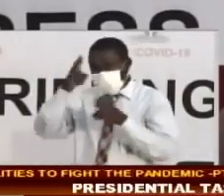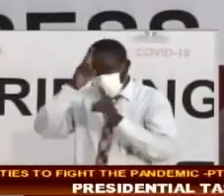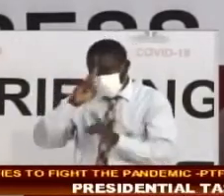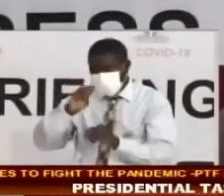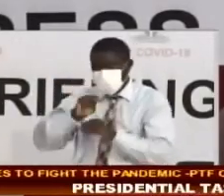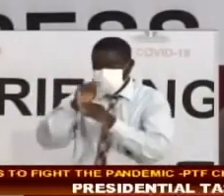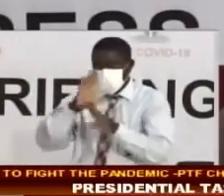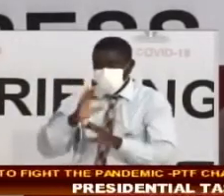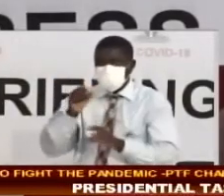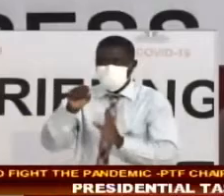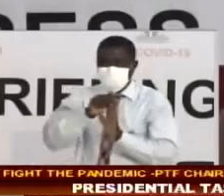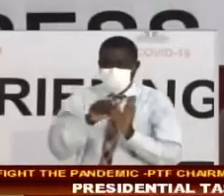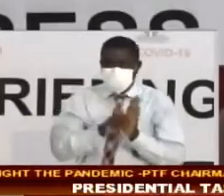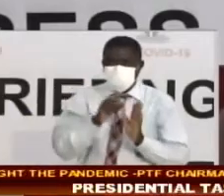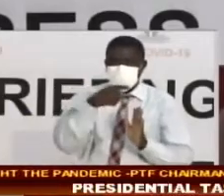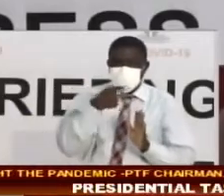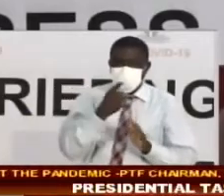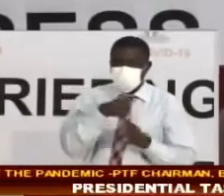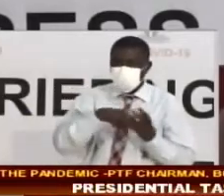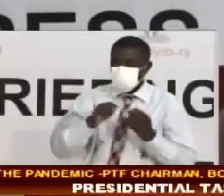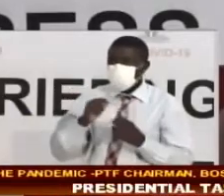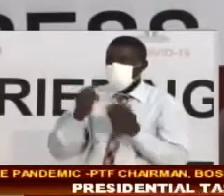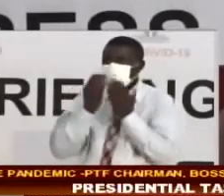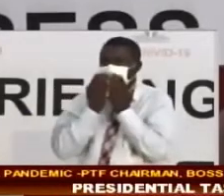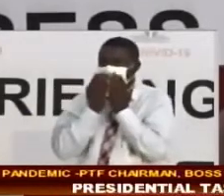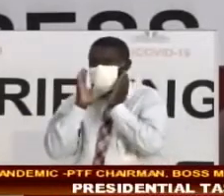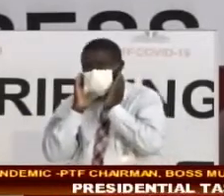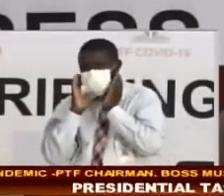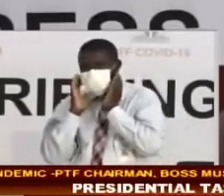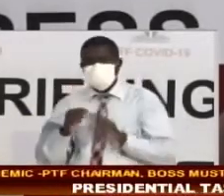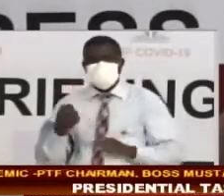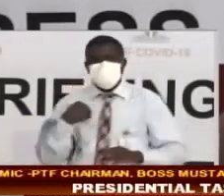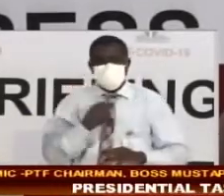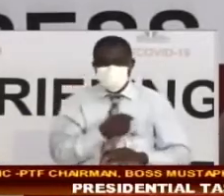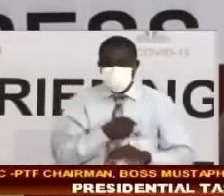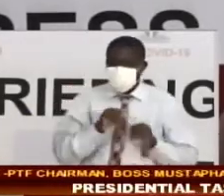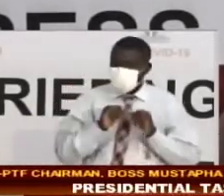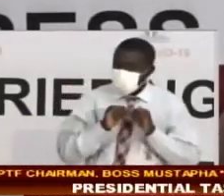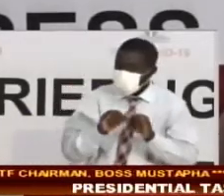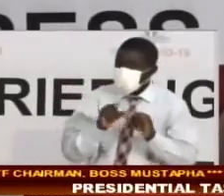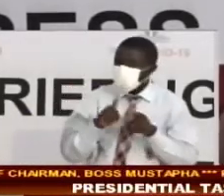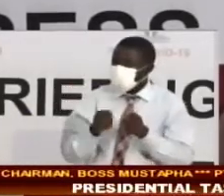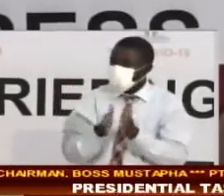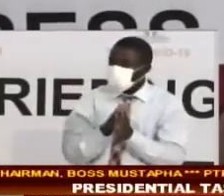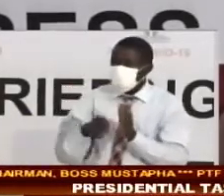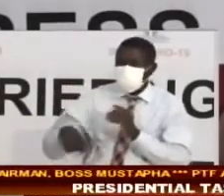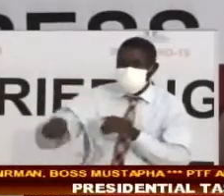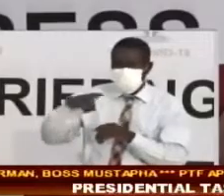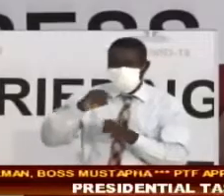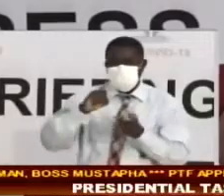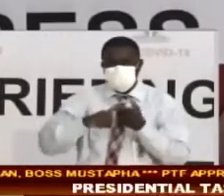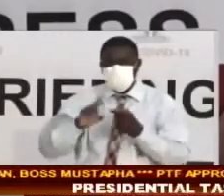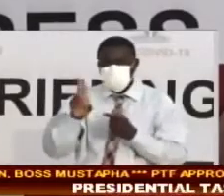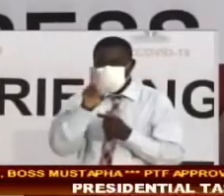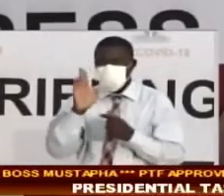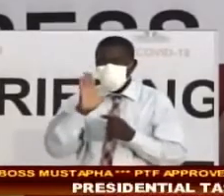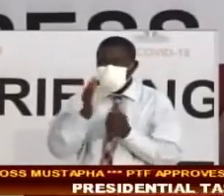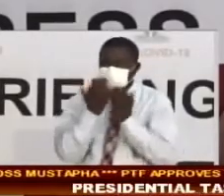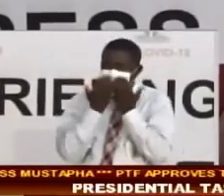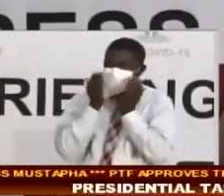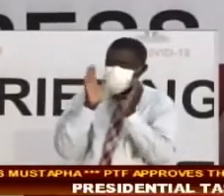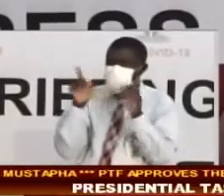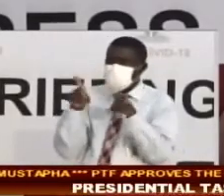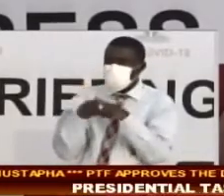to face masks. We continue to urge you to use face masks as an optional